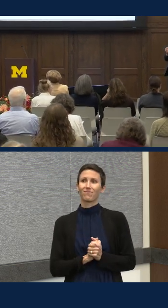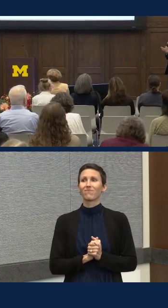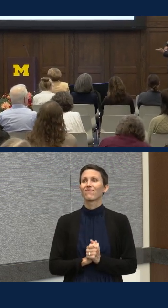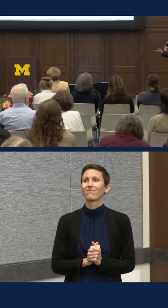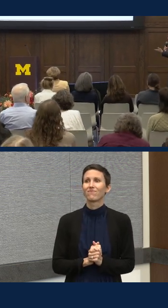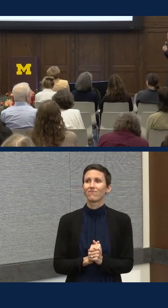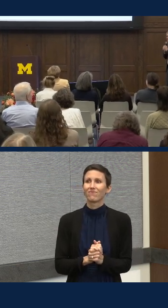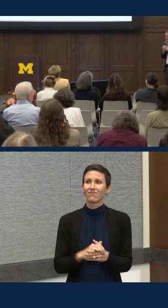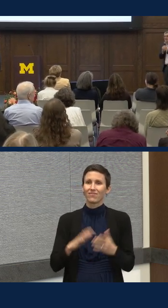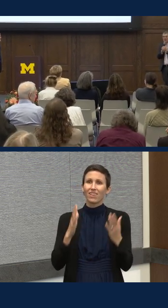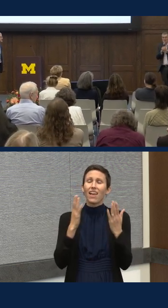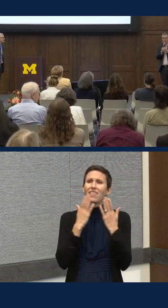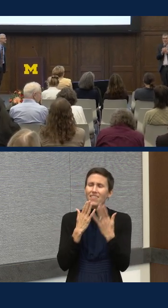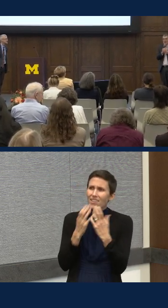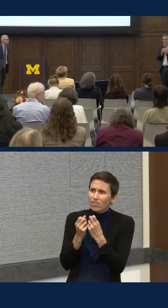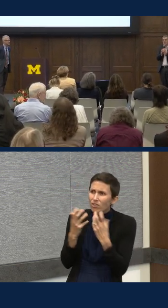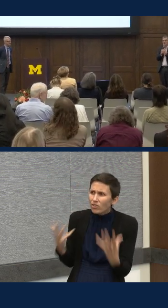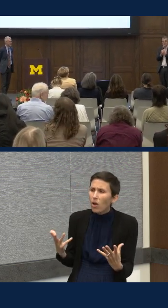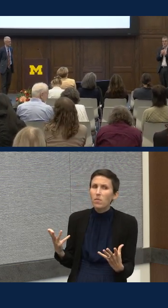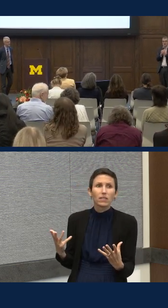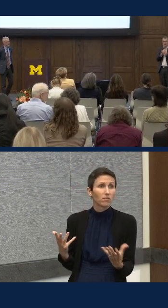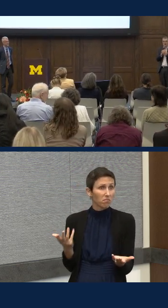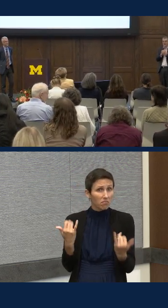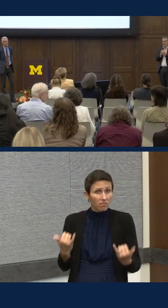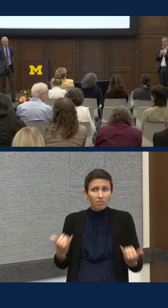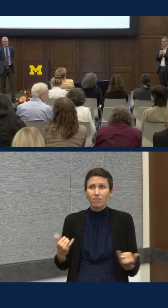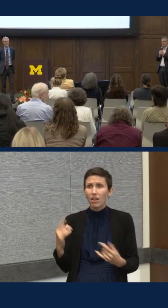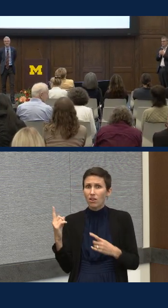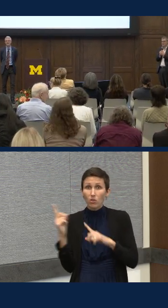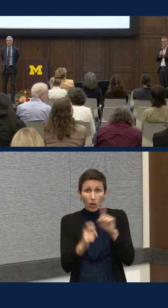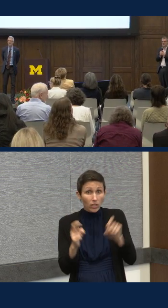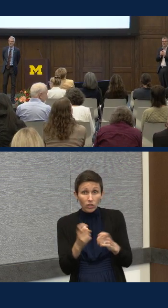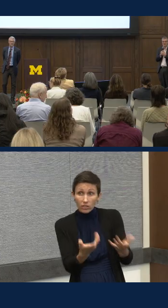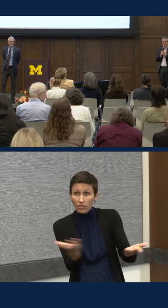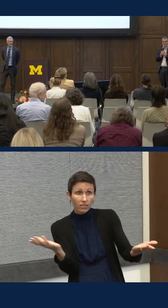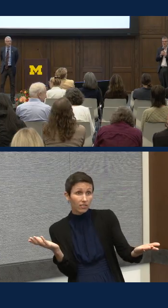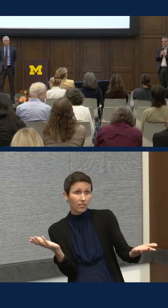Thank you very much. We can have questions for our lecturer.